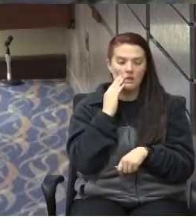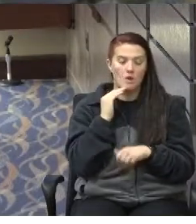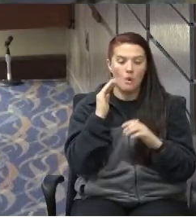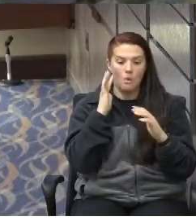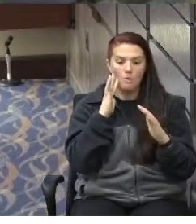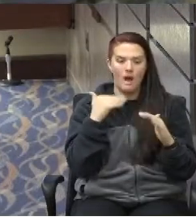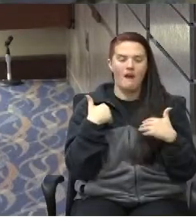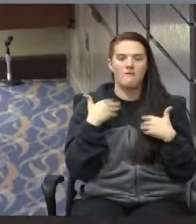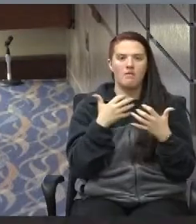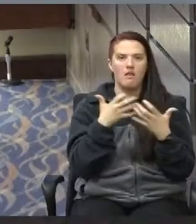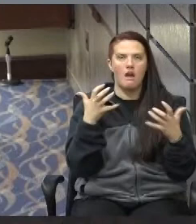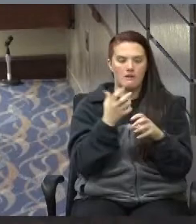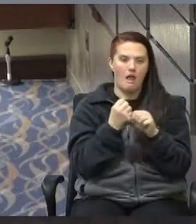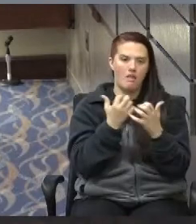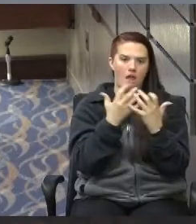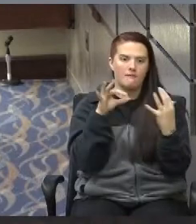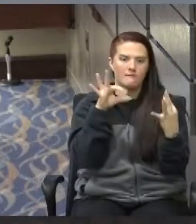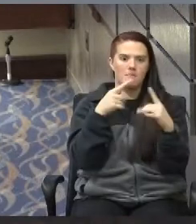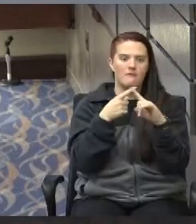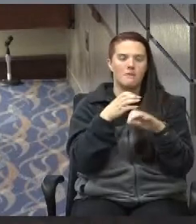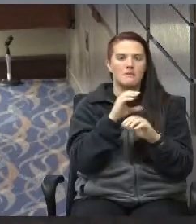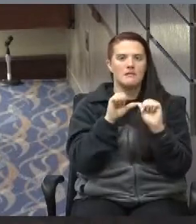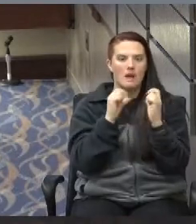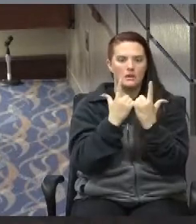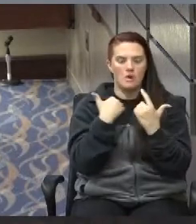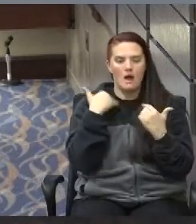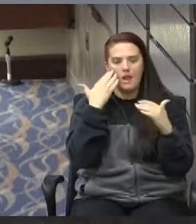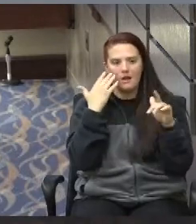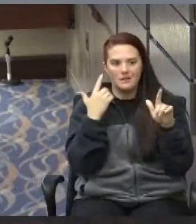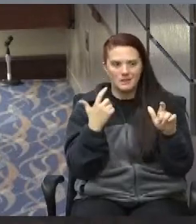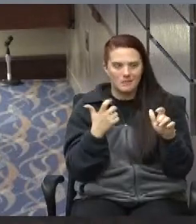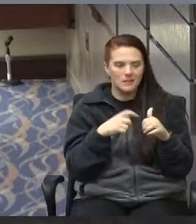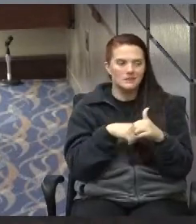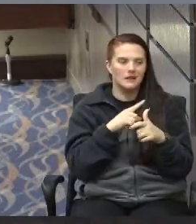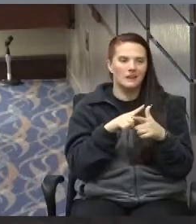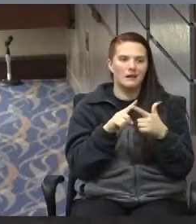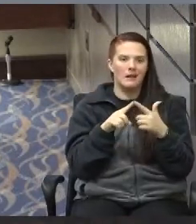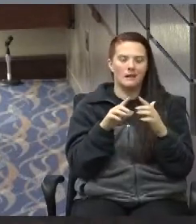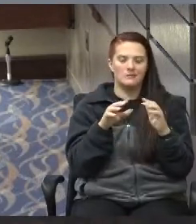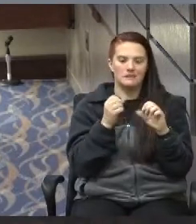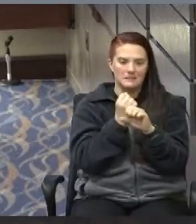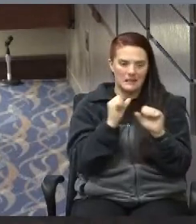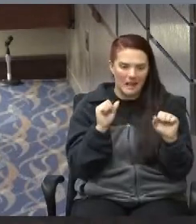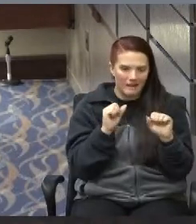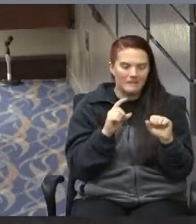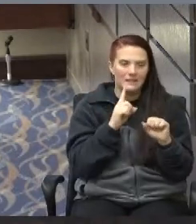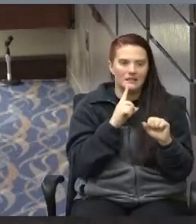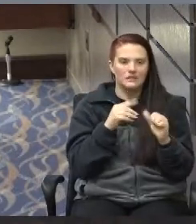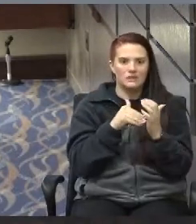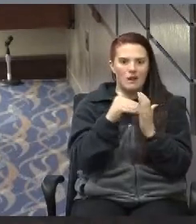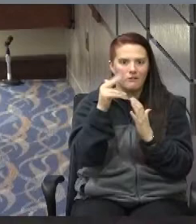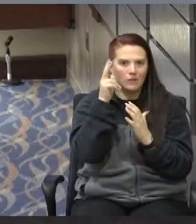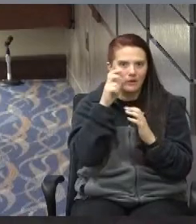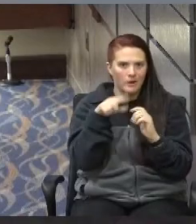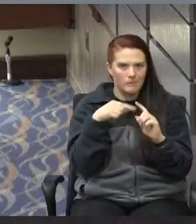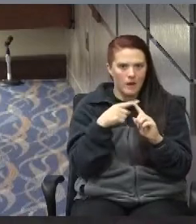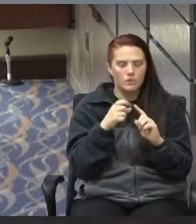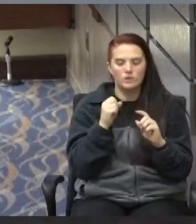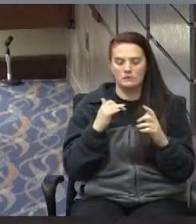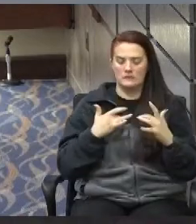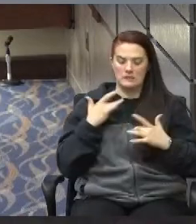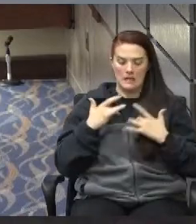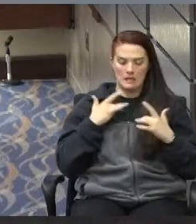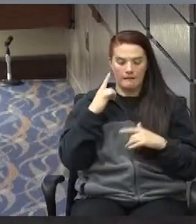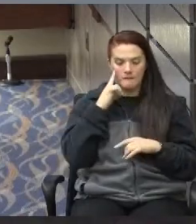of feedback from the council, because I know speeding and pedestrian safety is an issue that you often hear about. And so I'm excited